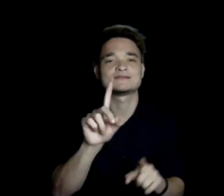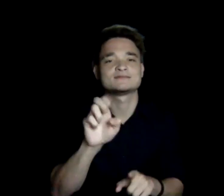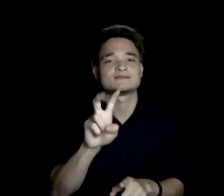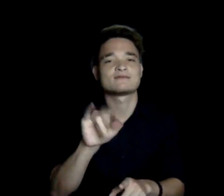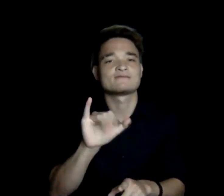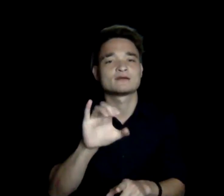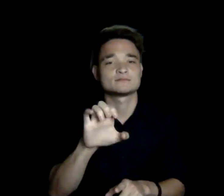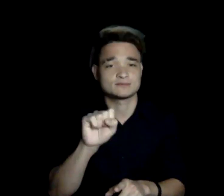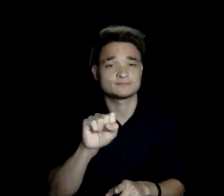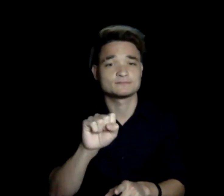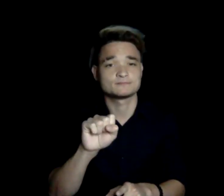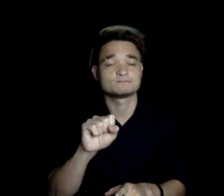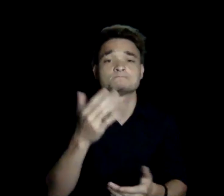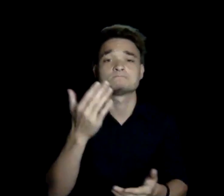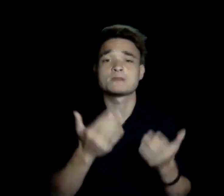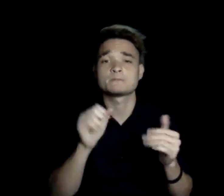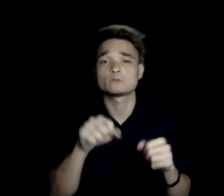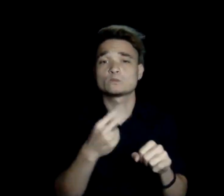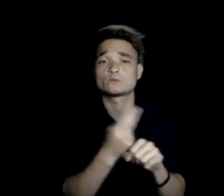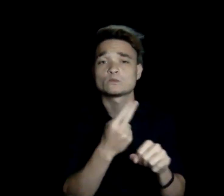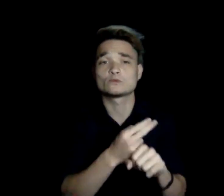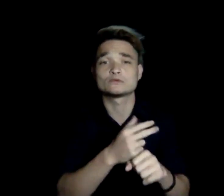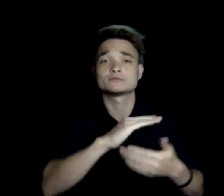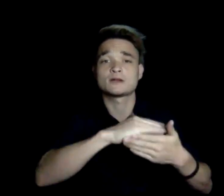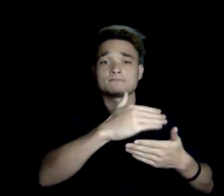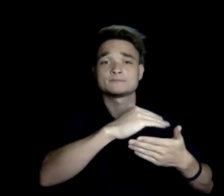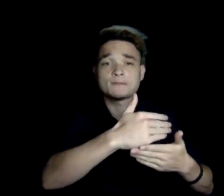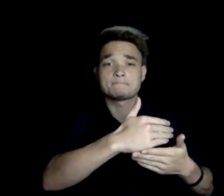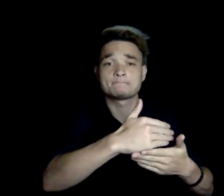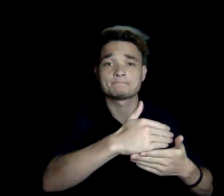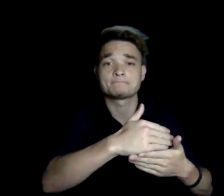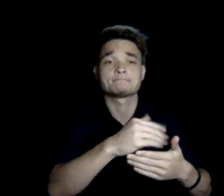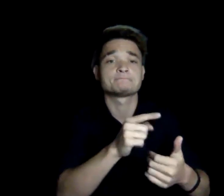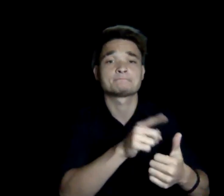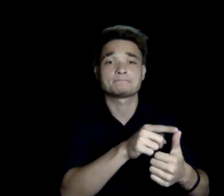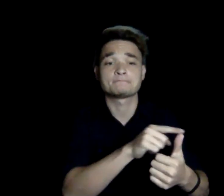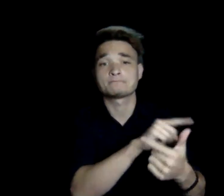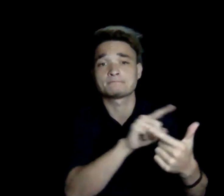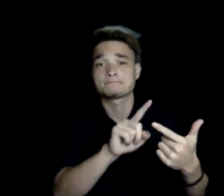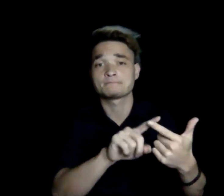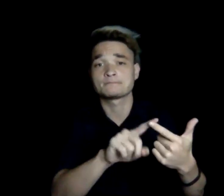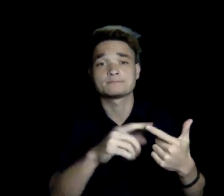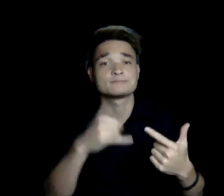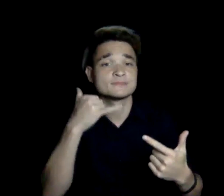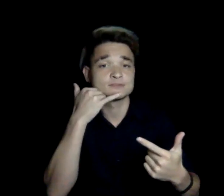So, for starters, you have to have two different devices. Maybe you can use a